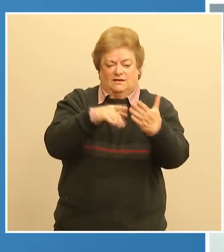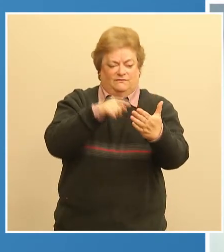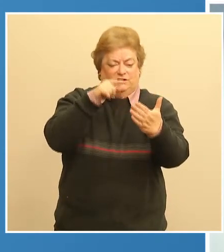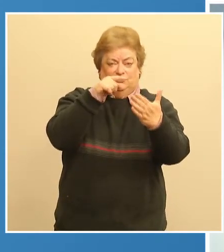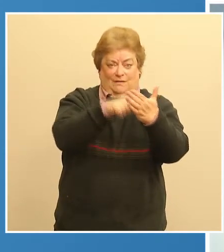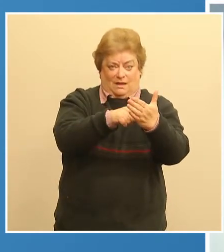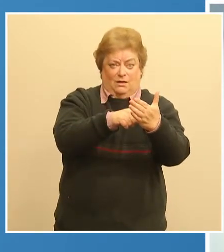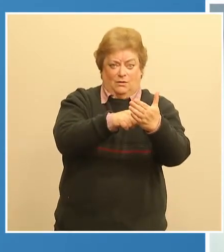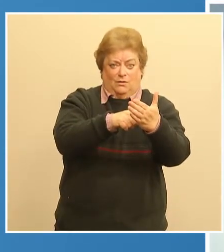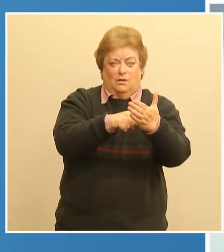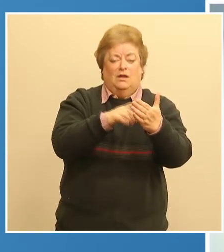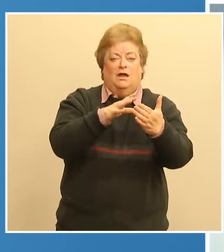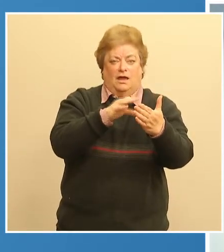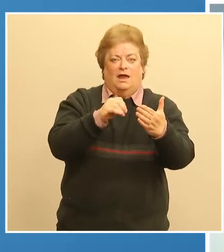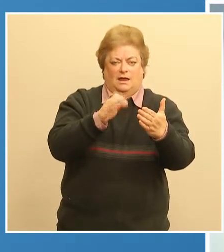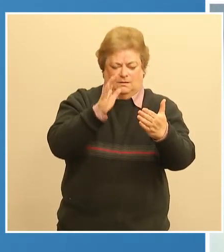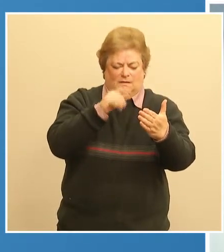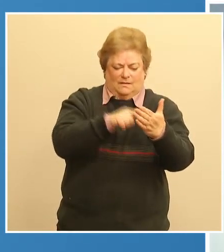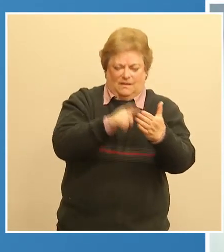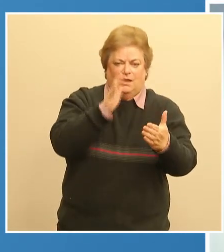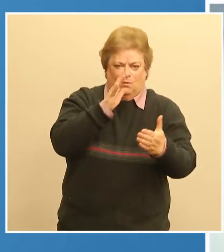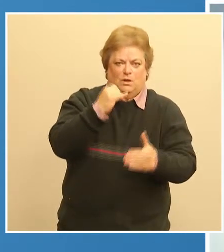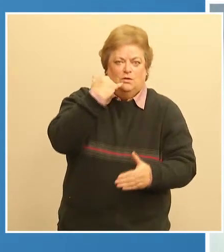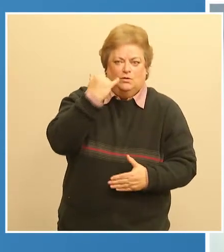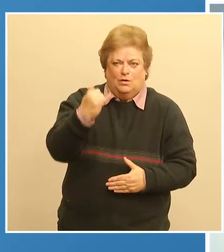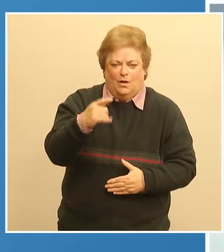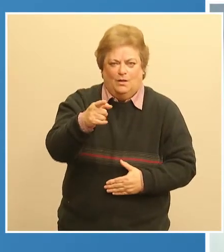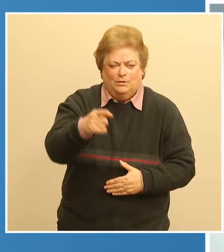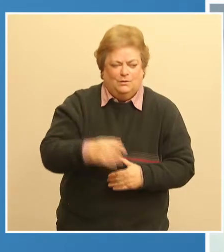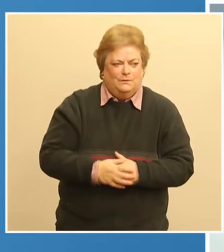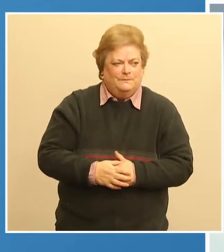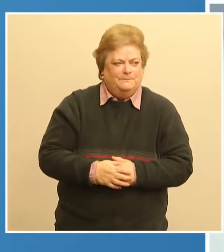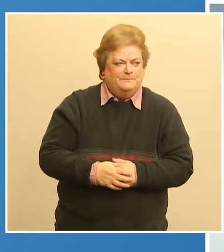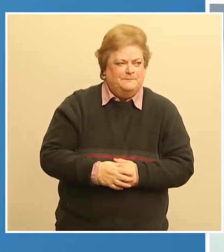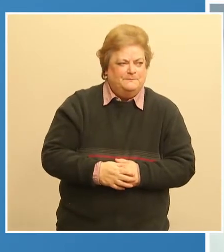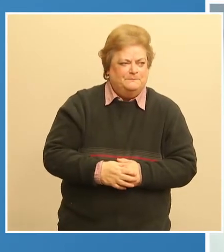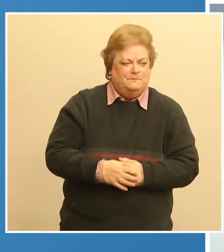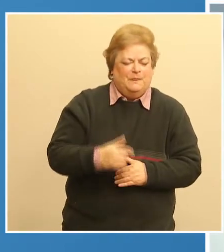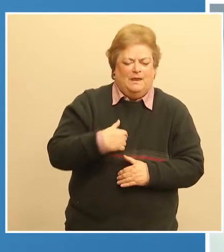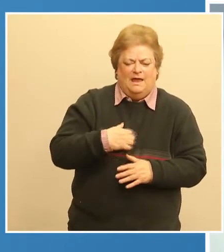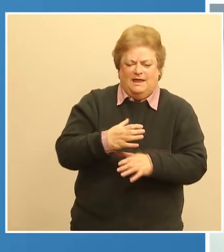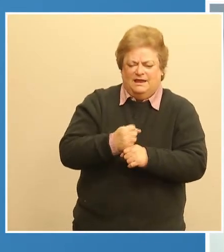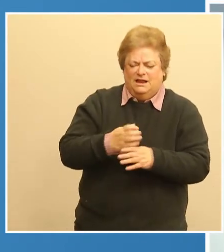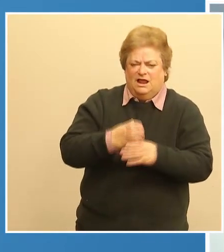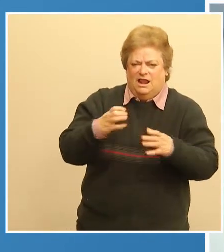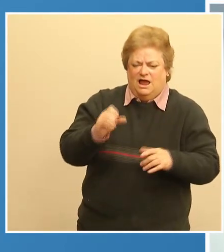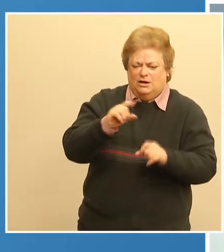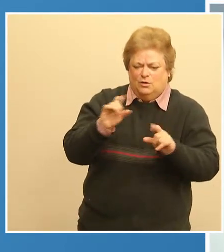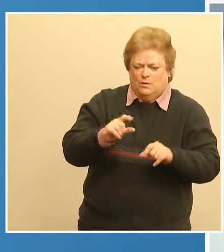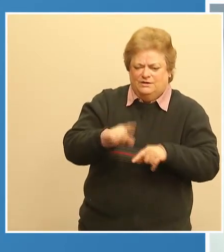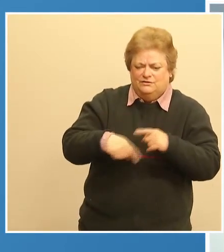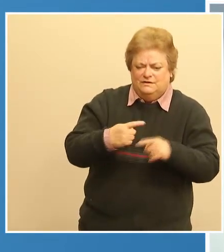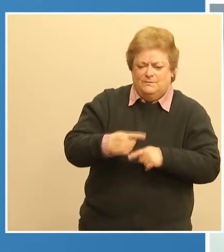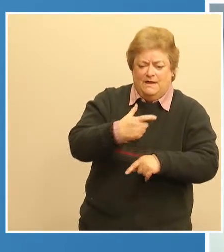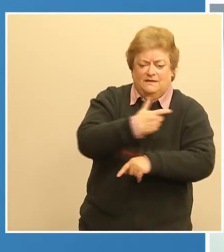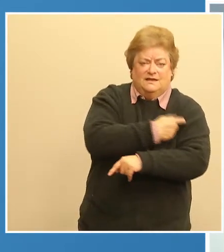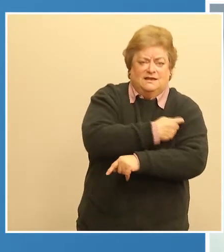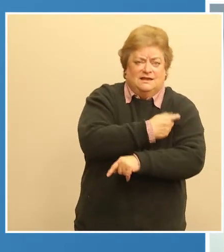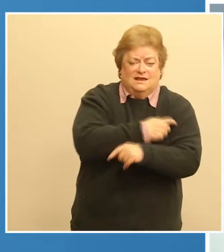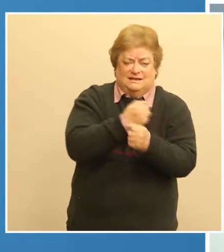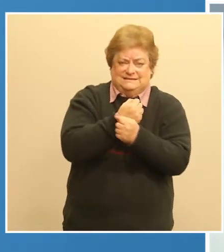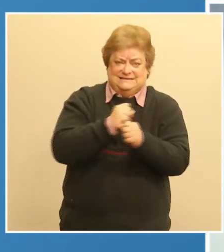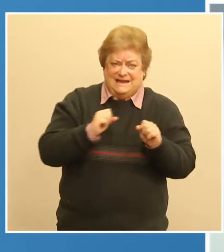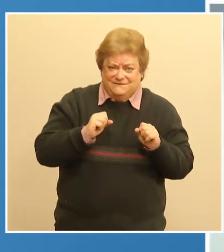and you will get a call for that. I am still receiving a lot of questions about vaccine safety.